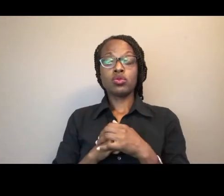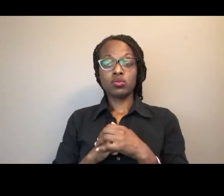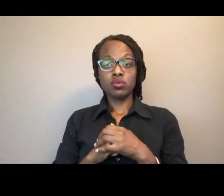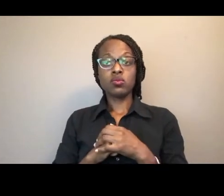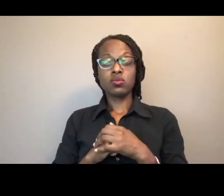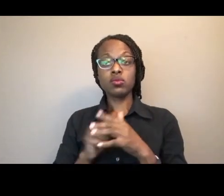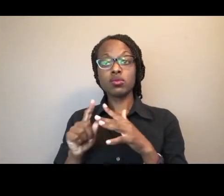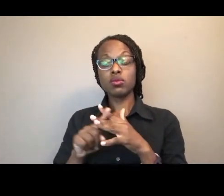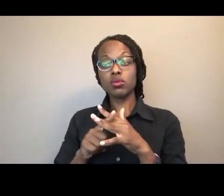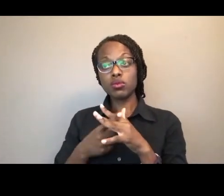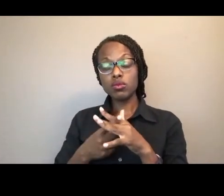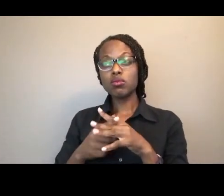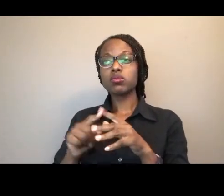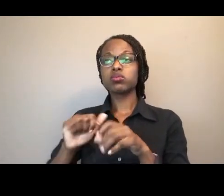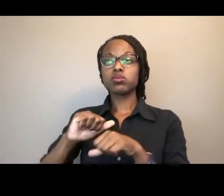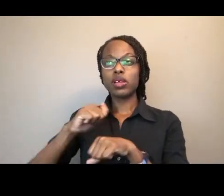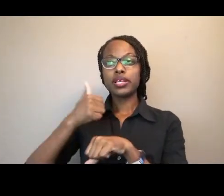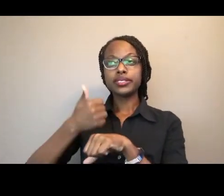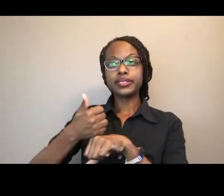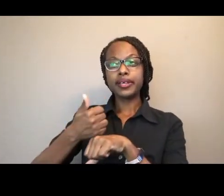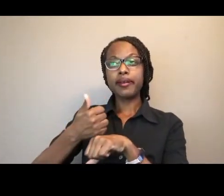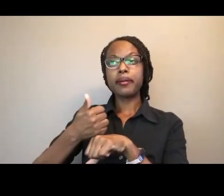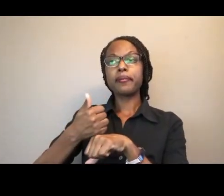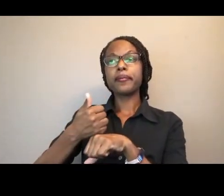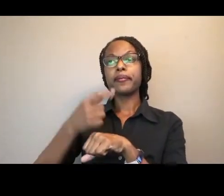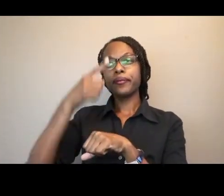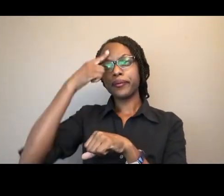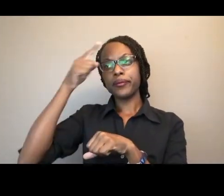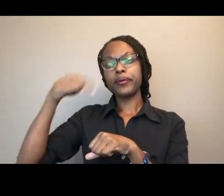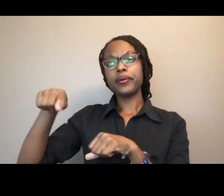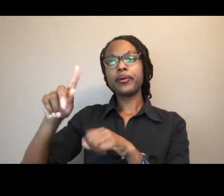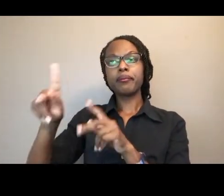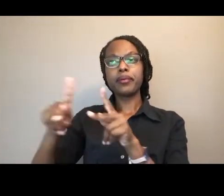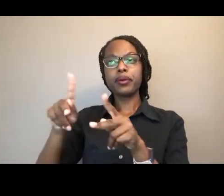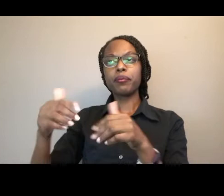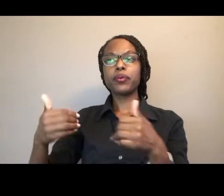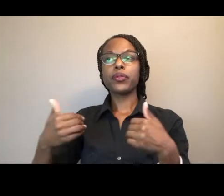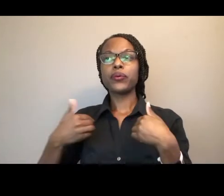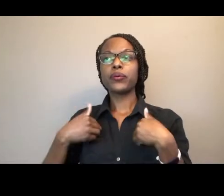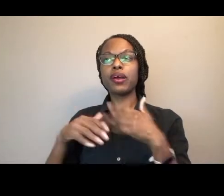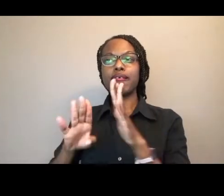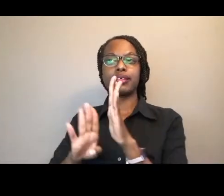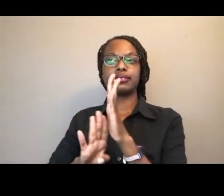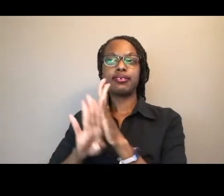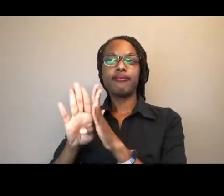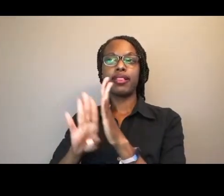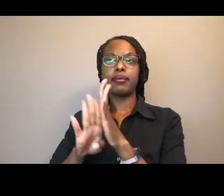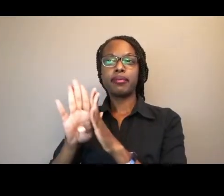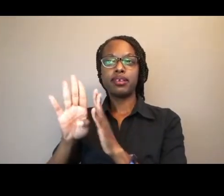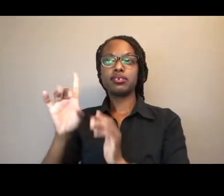started and set up for people who are